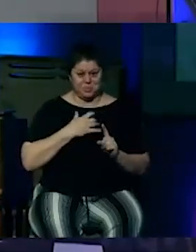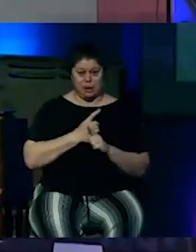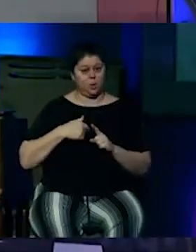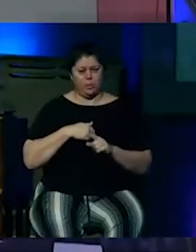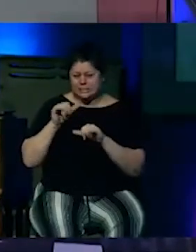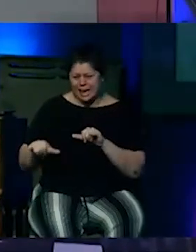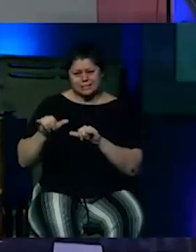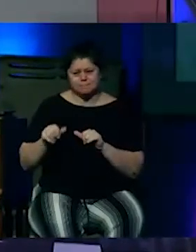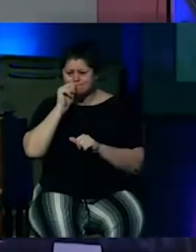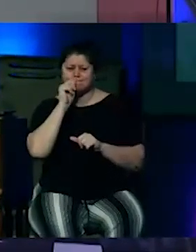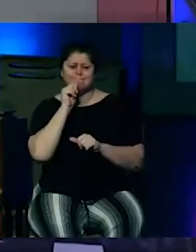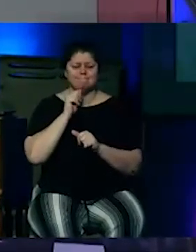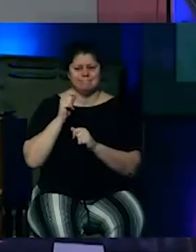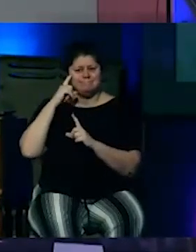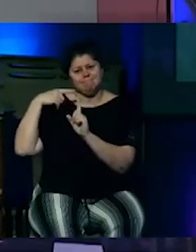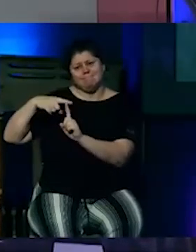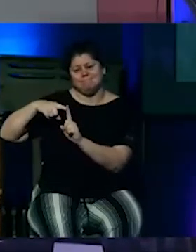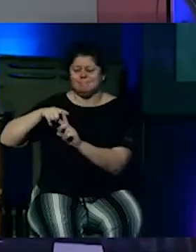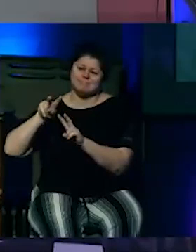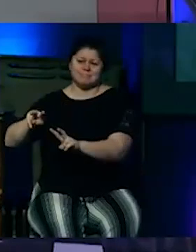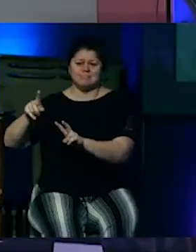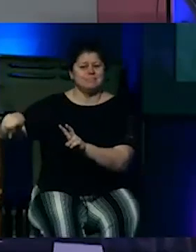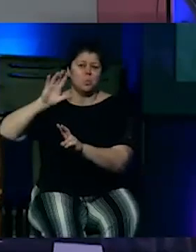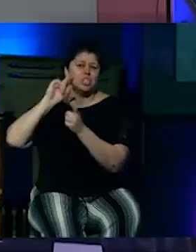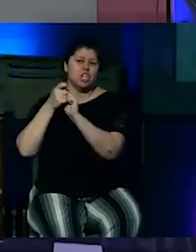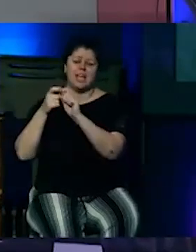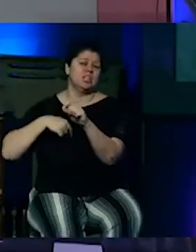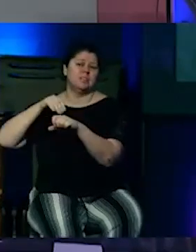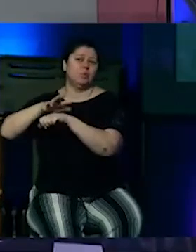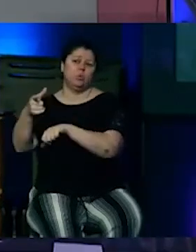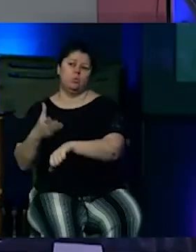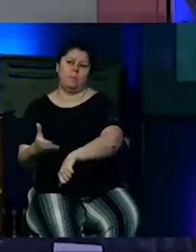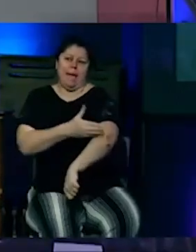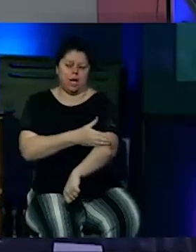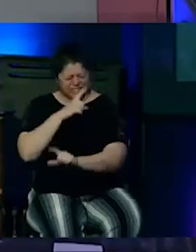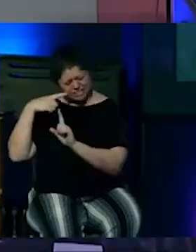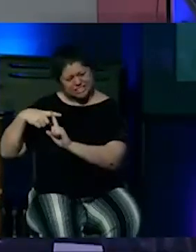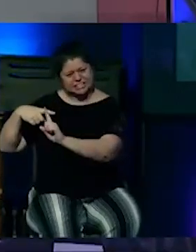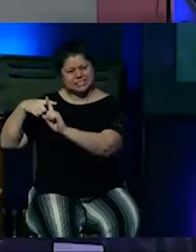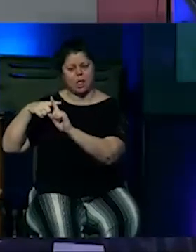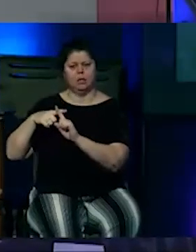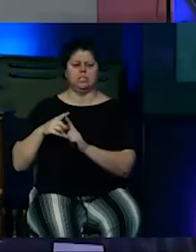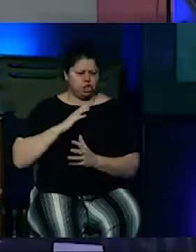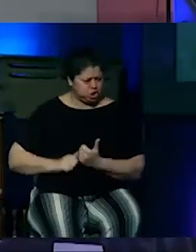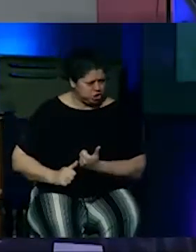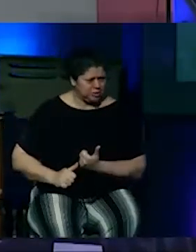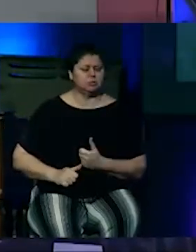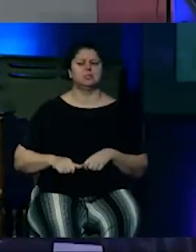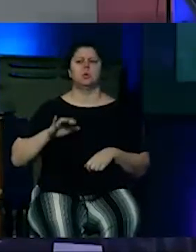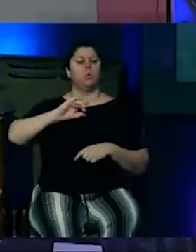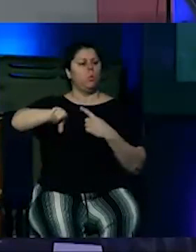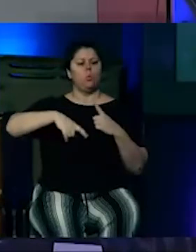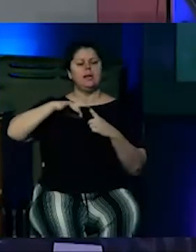of places because we had an optimism that we could change things or that they could become better. And Berlant's concept is that, when does this